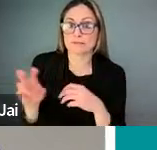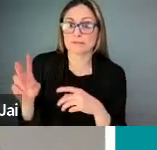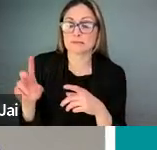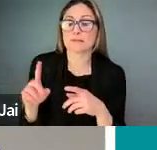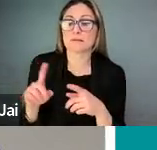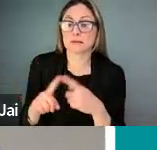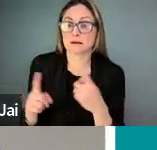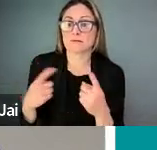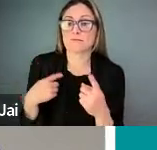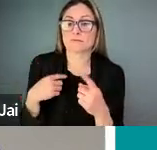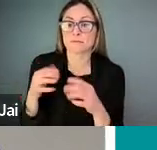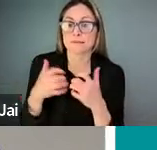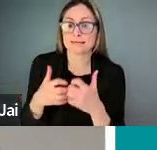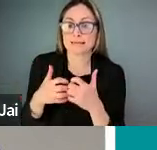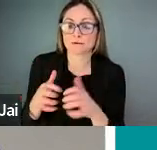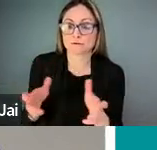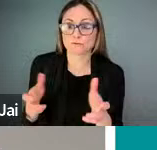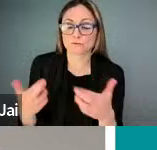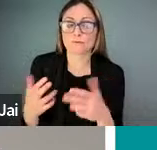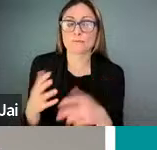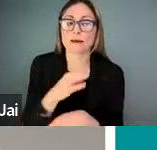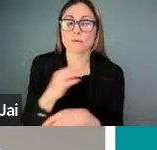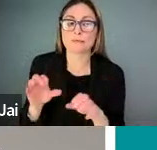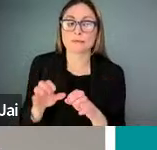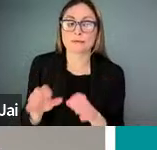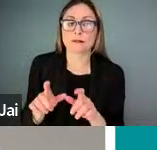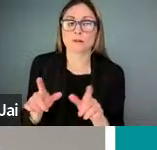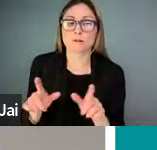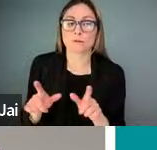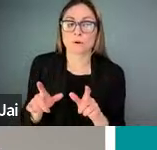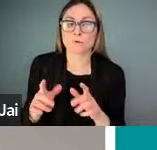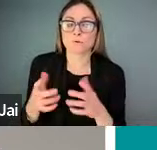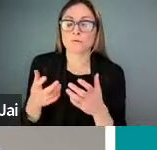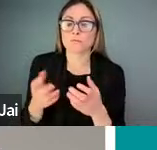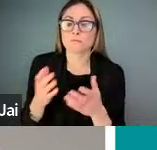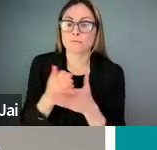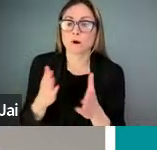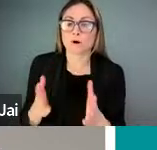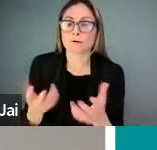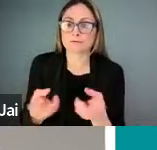did a roundtable with local partners. There was